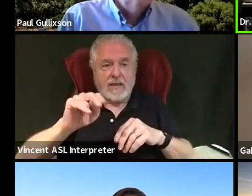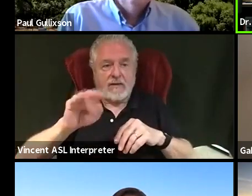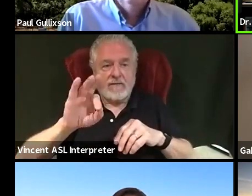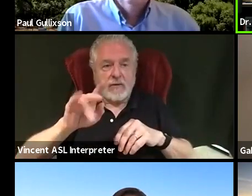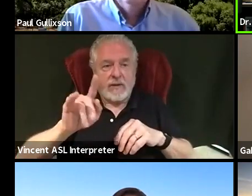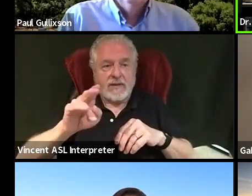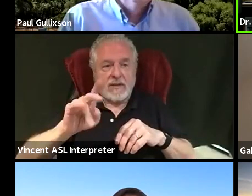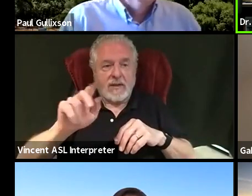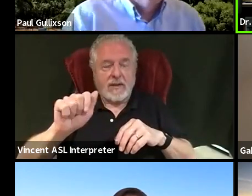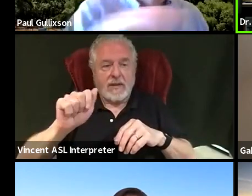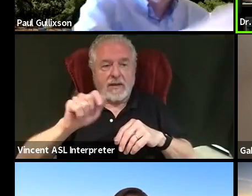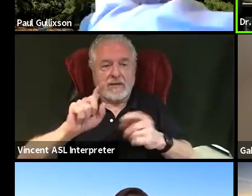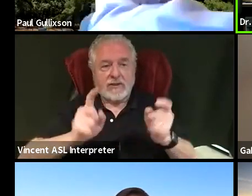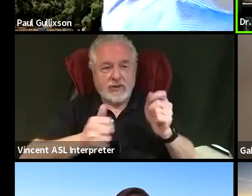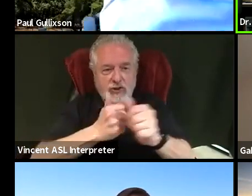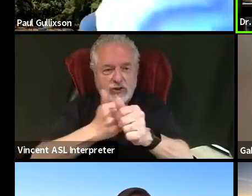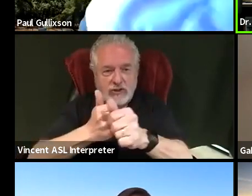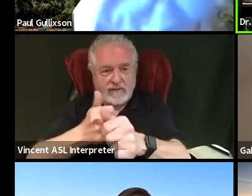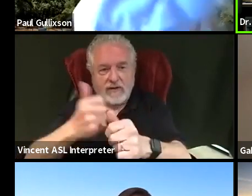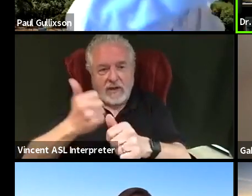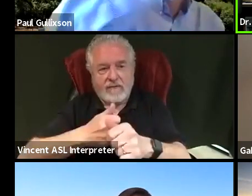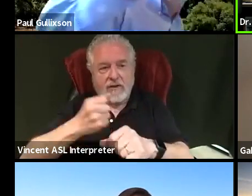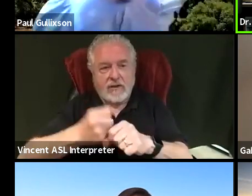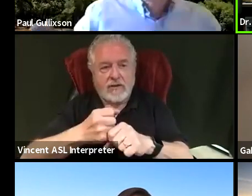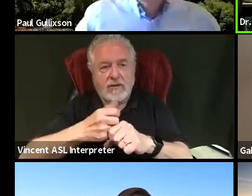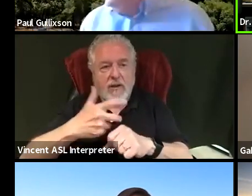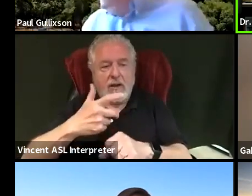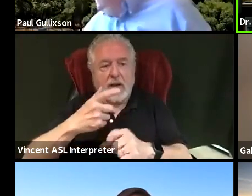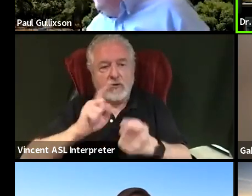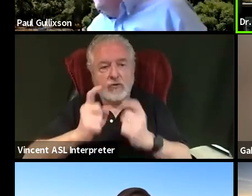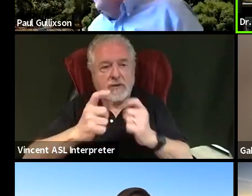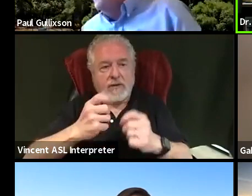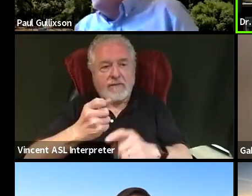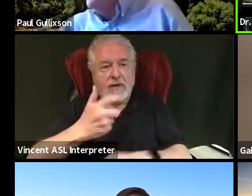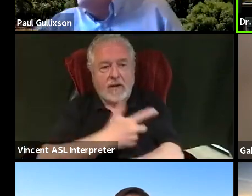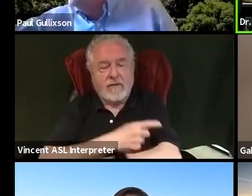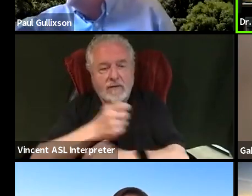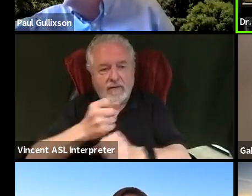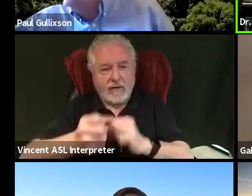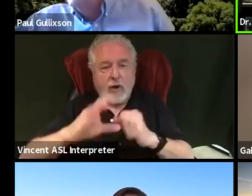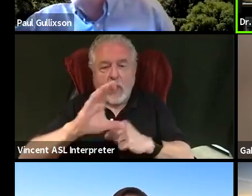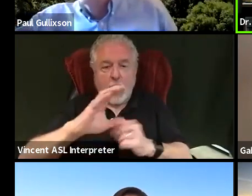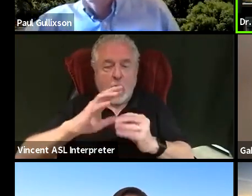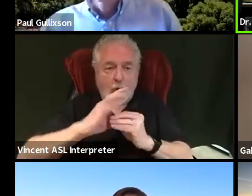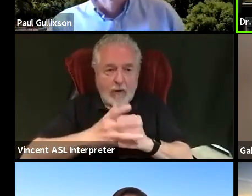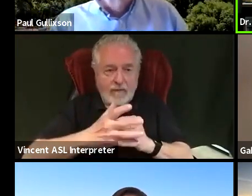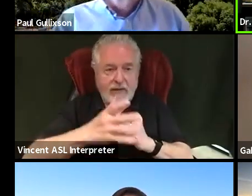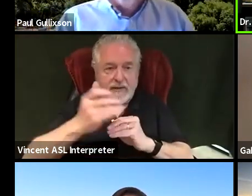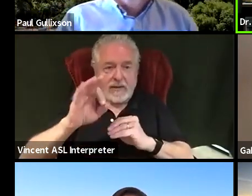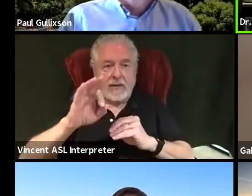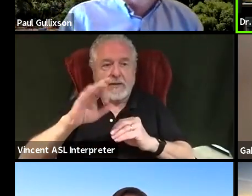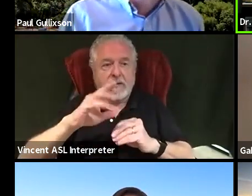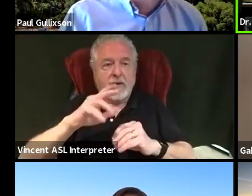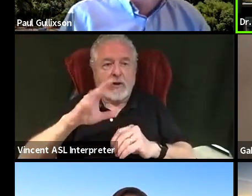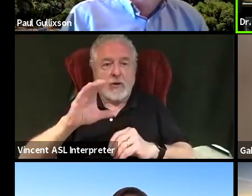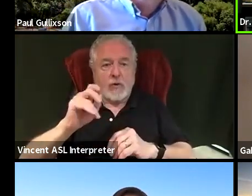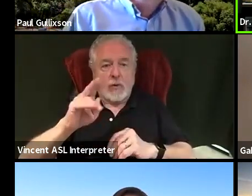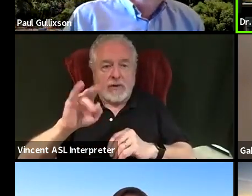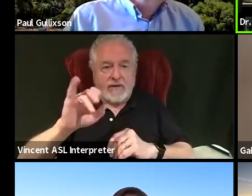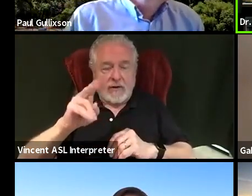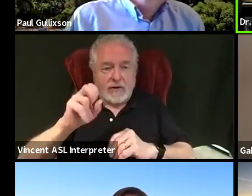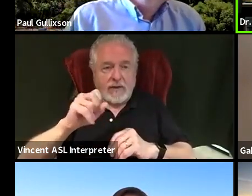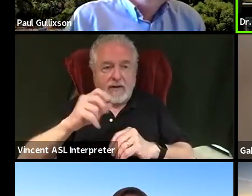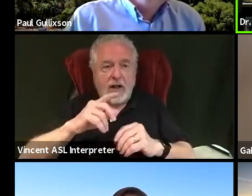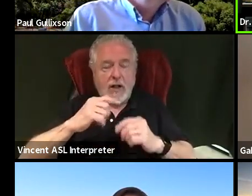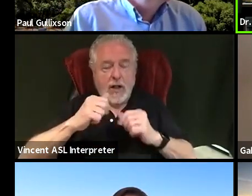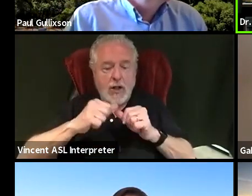So influenza, we have to chase it every year and switch the vaccine every couple of years. But COVID, at least COVID-19 and the coronaviruses, they actually